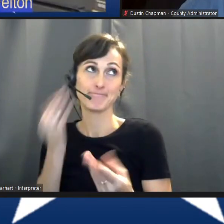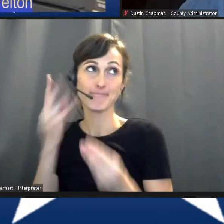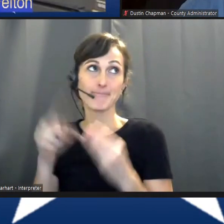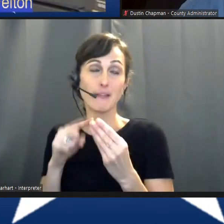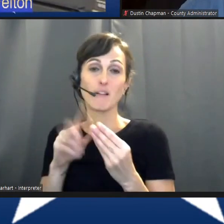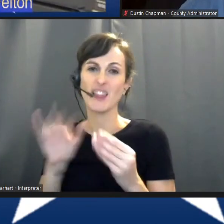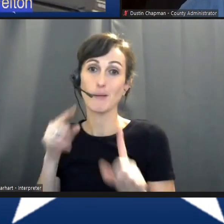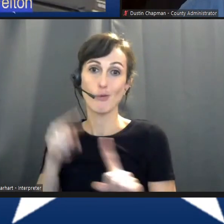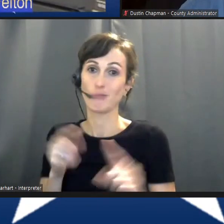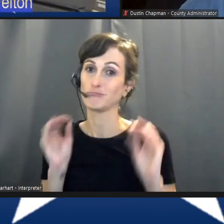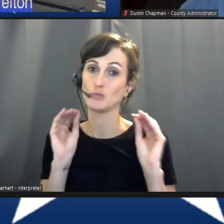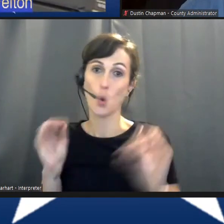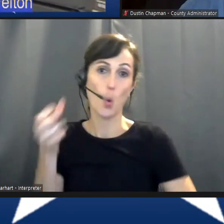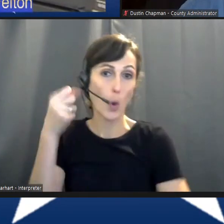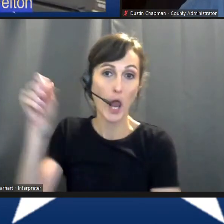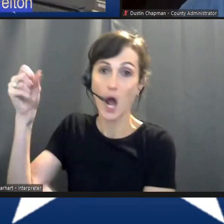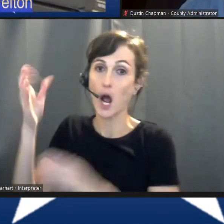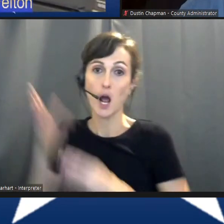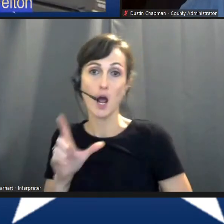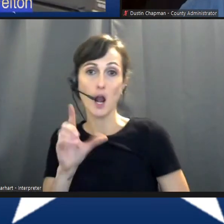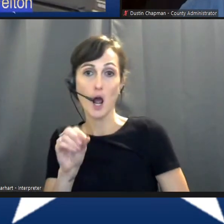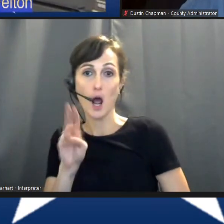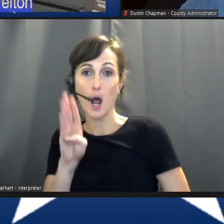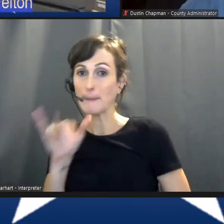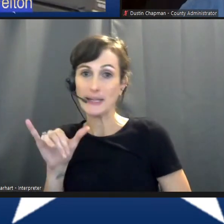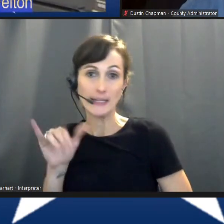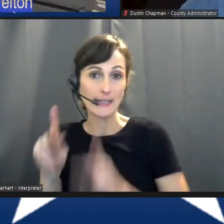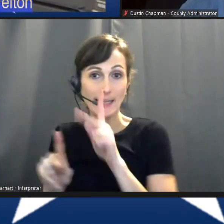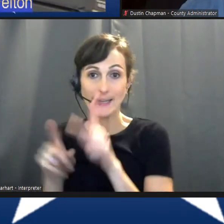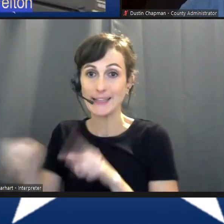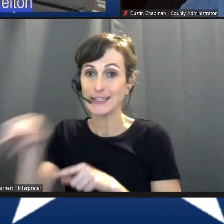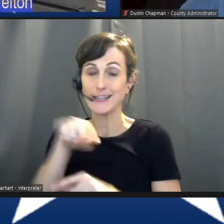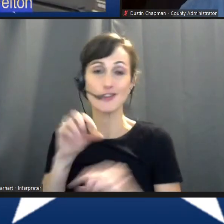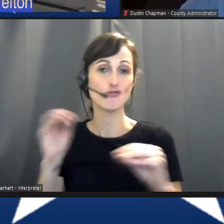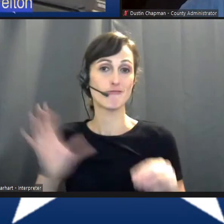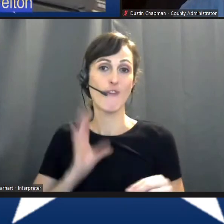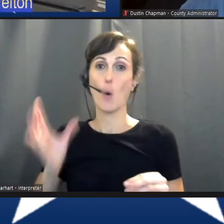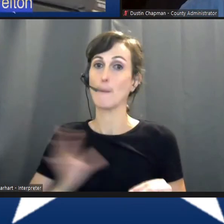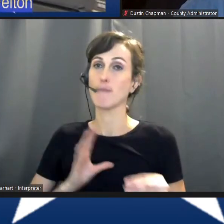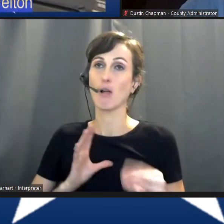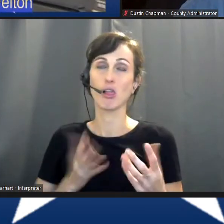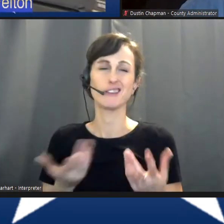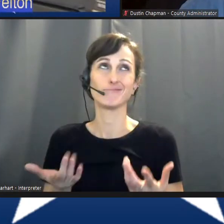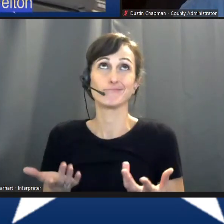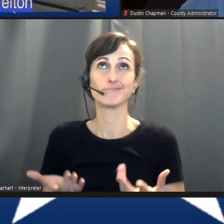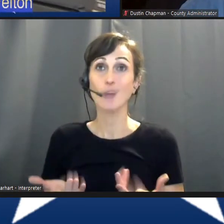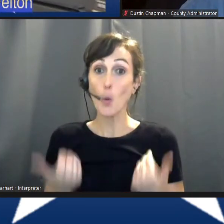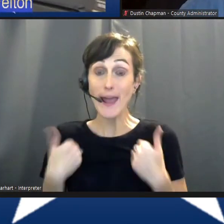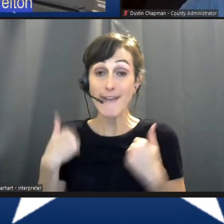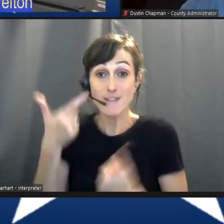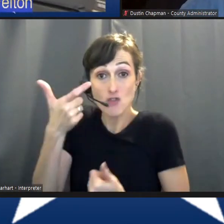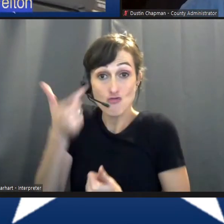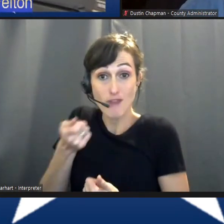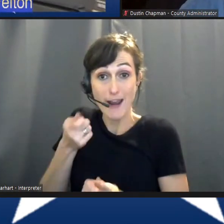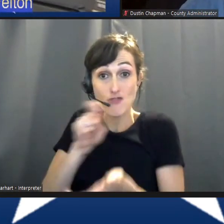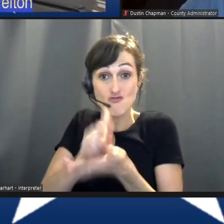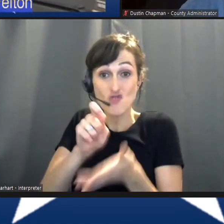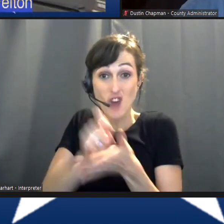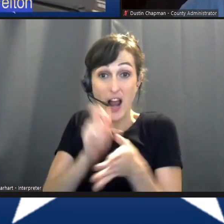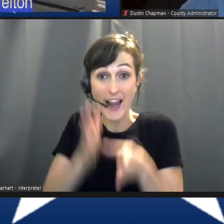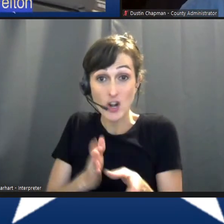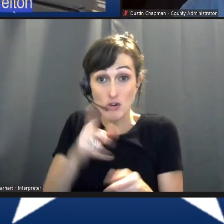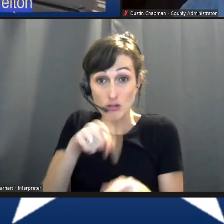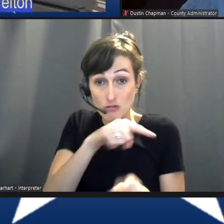don't have lobbyists and we don't have a formal, we have grant writers in areas, but this